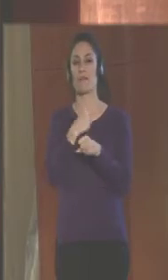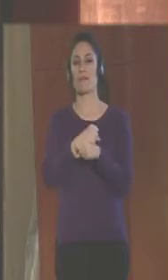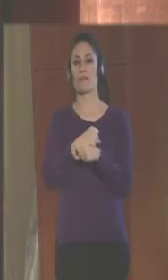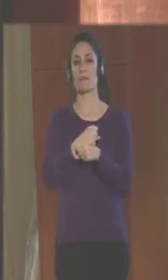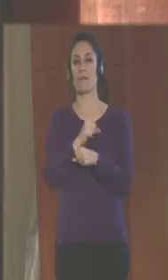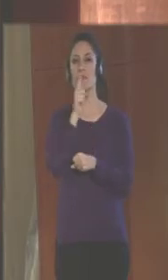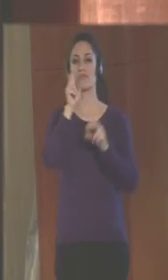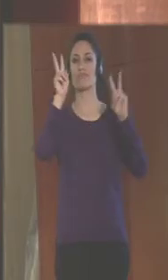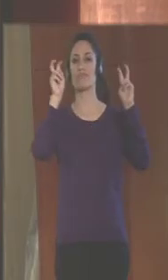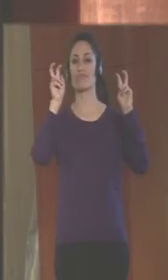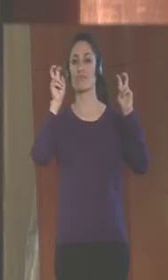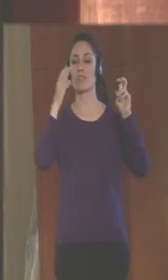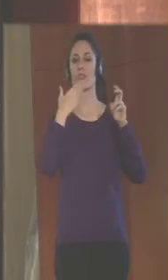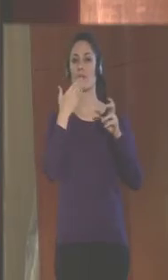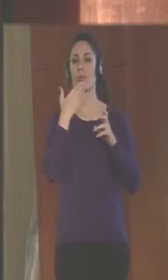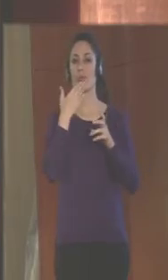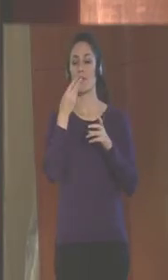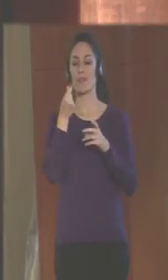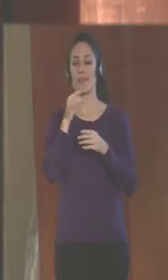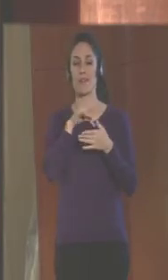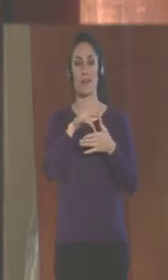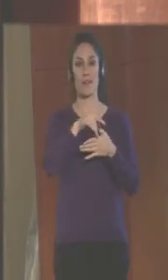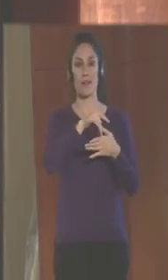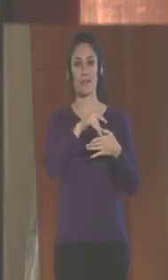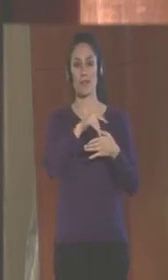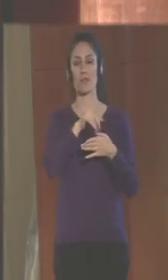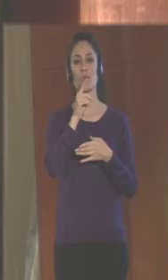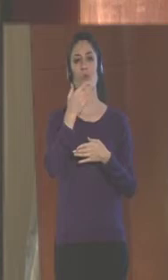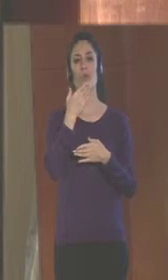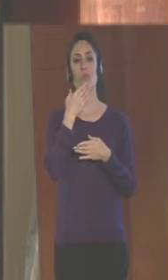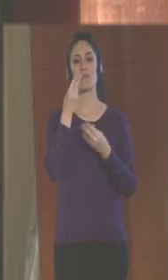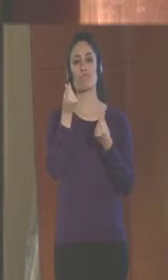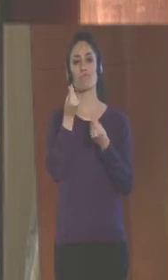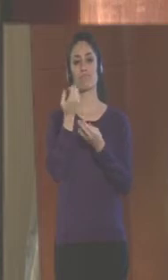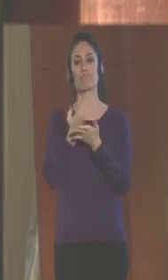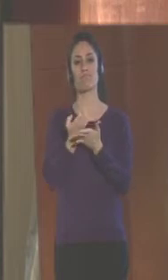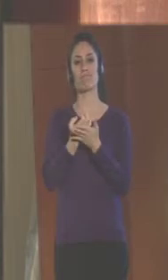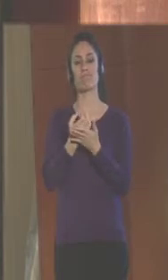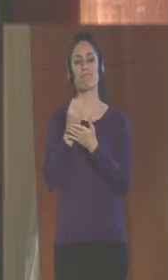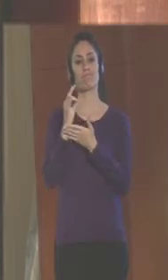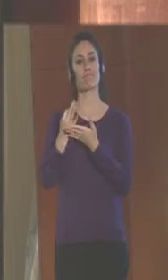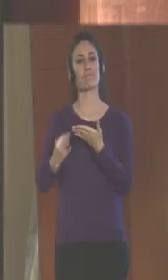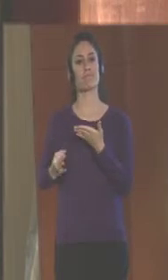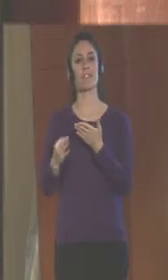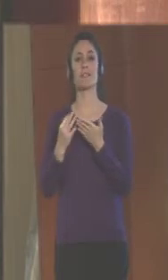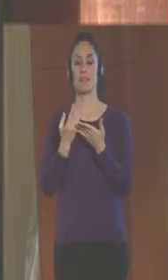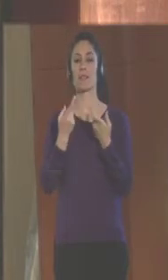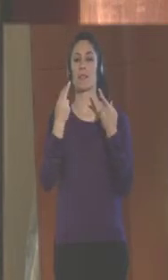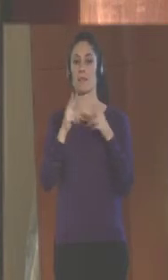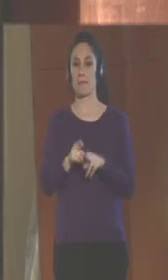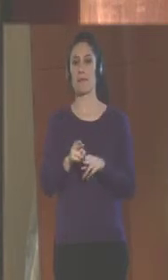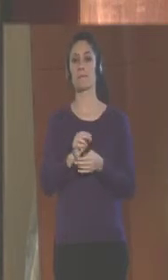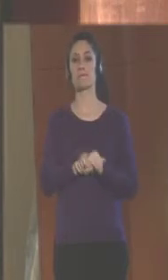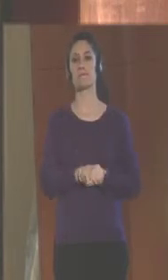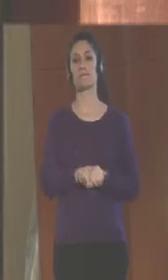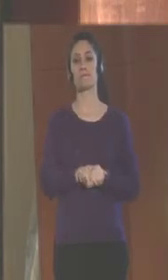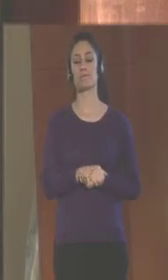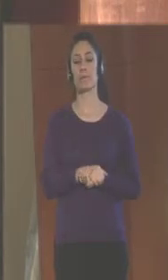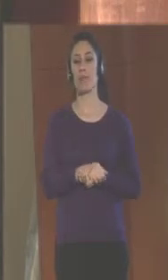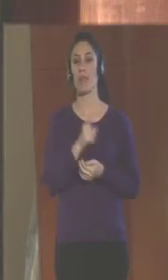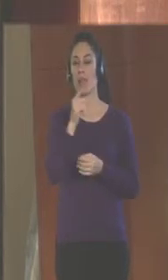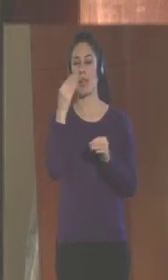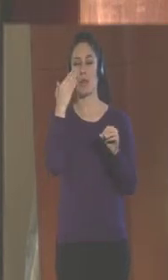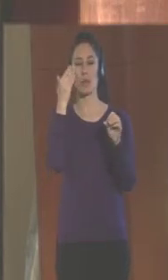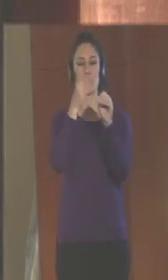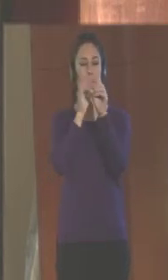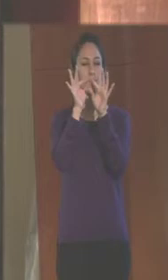done. And what happens is that we're trying to transfer some of those risks from a financial point of view, as Ms. Wallström